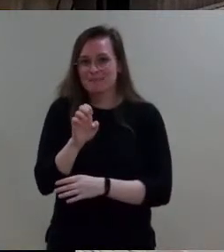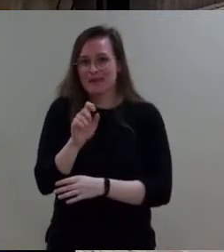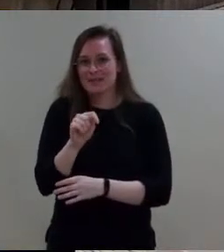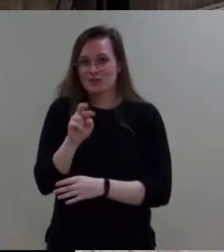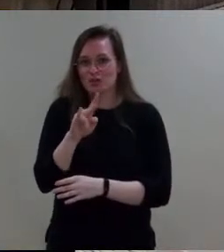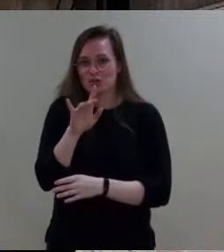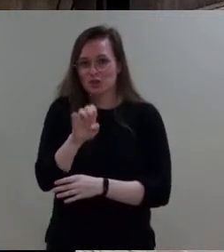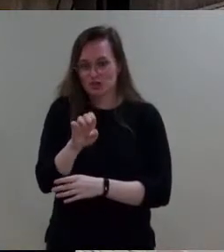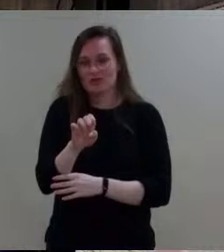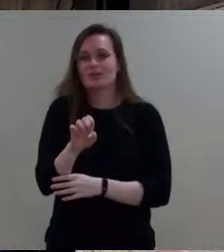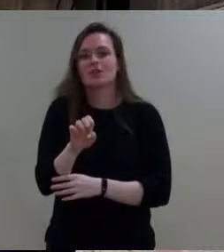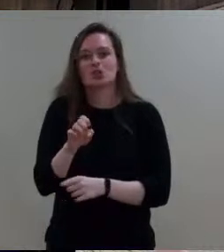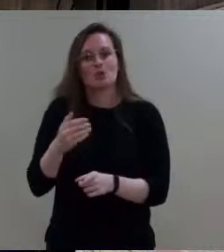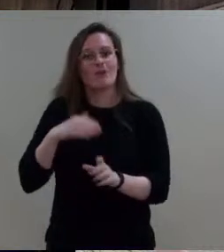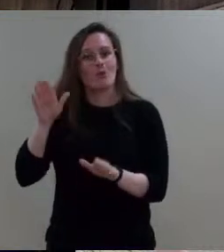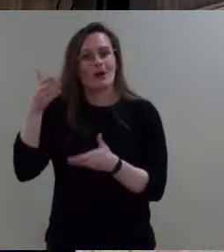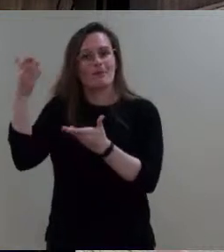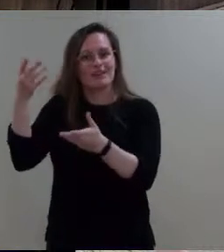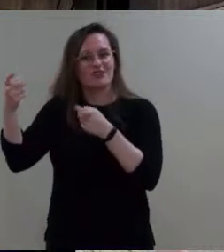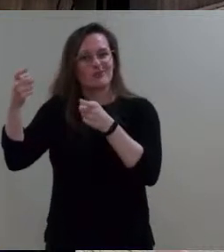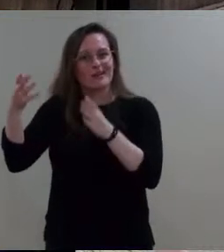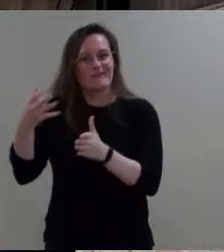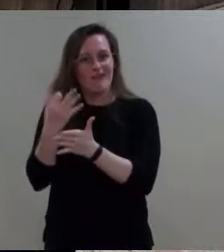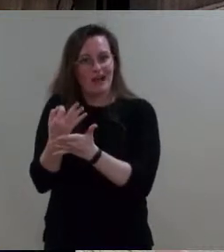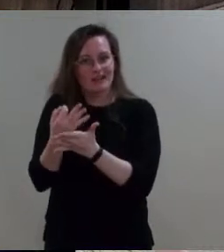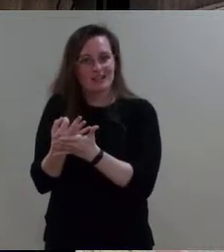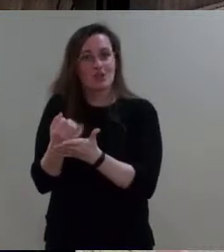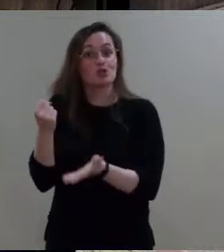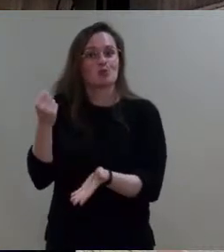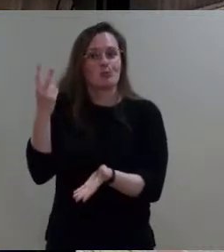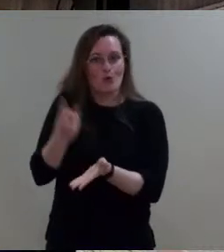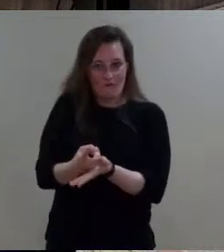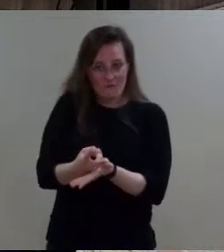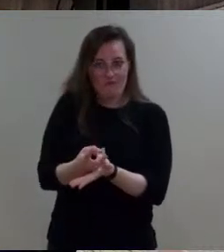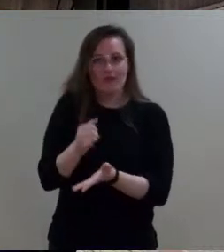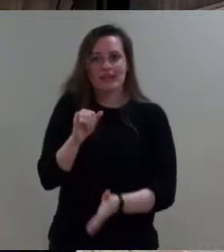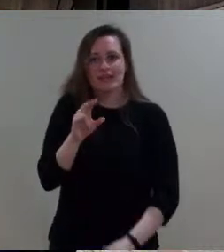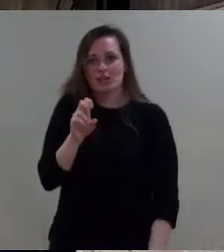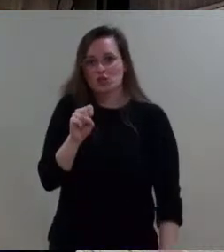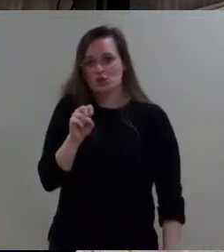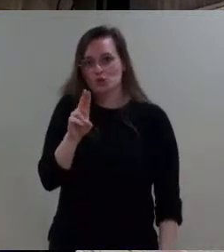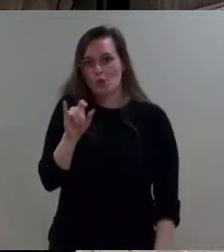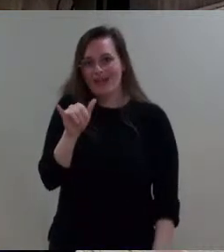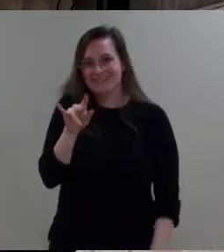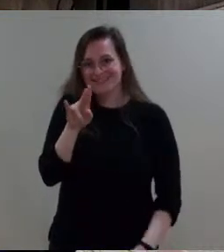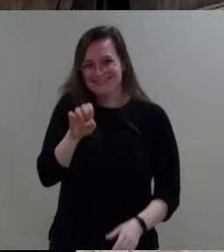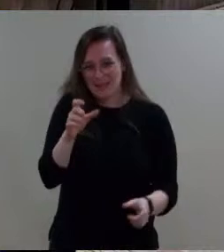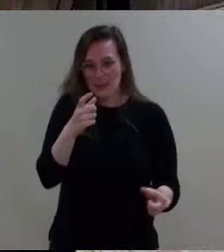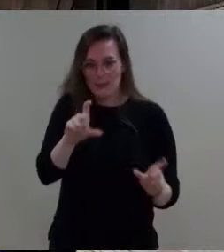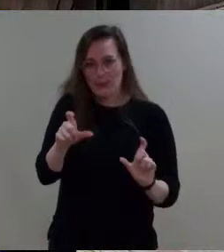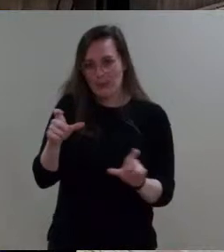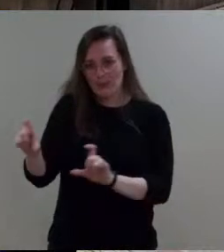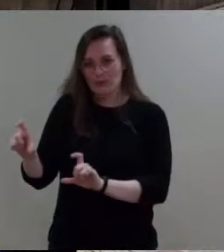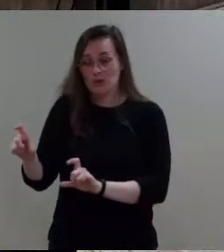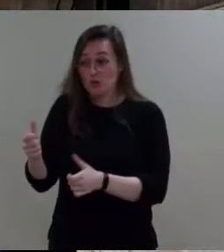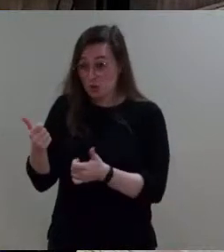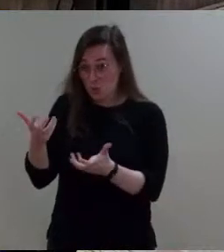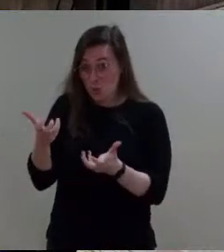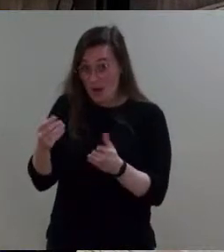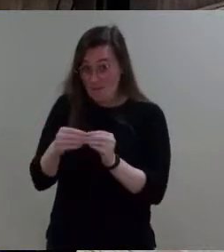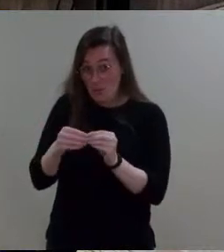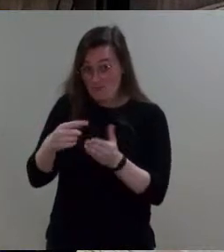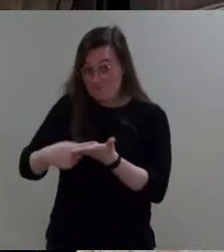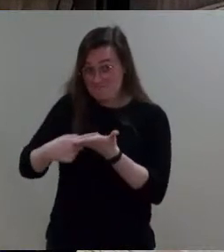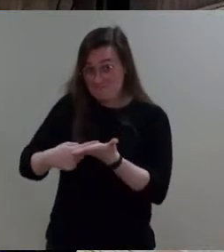from the Director of Finance to approve the spring debenture issuance. CAO, did you want to go into any details on that, or are we good to